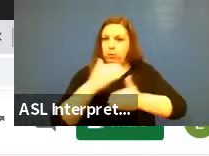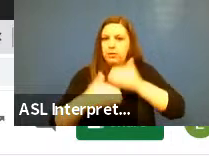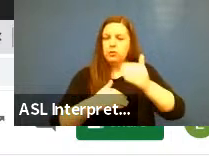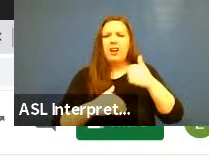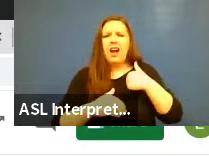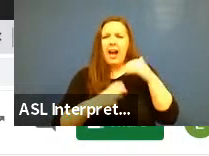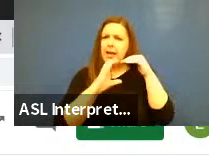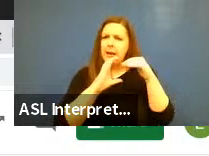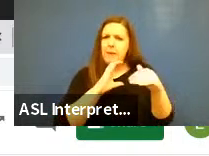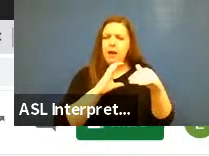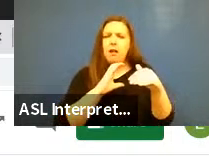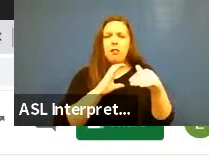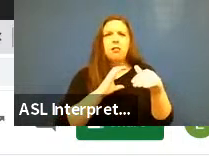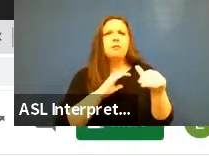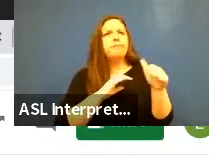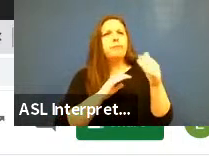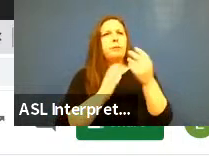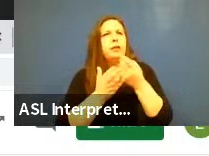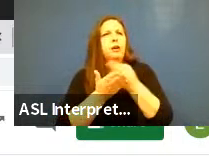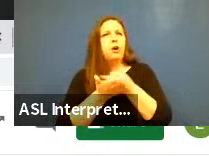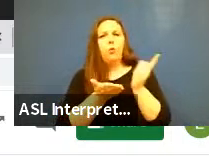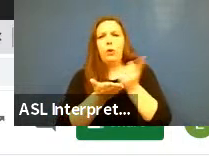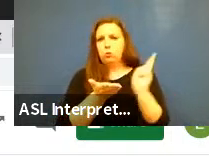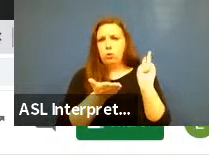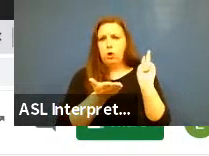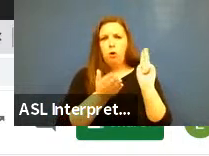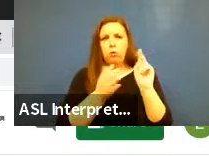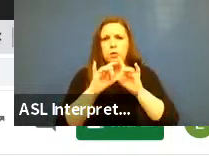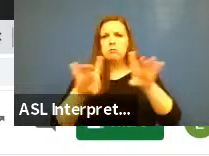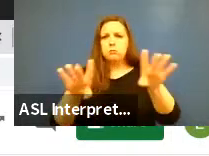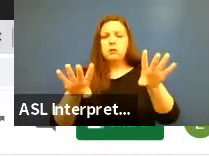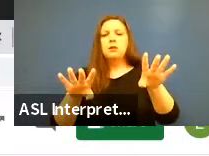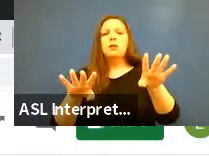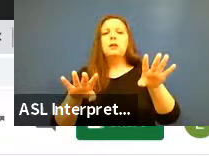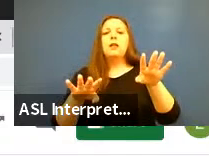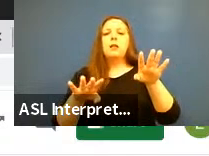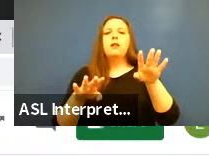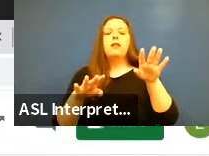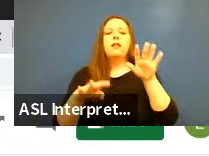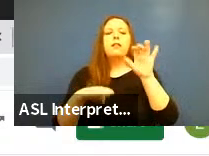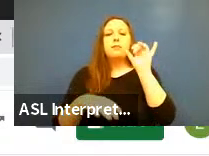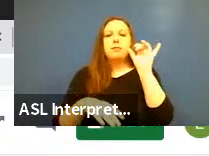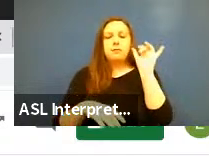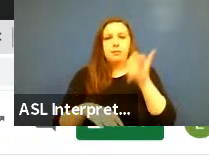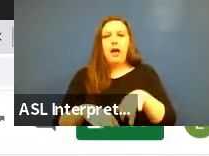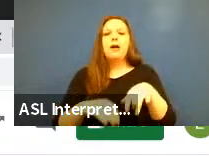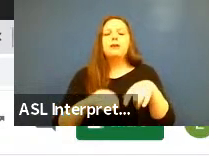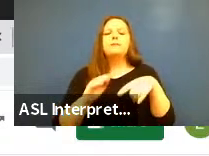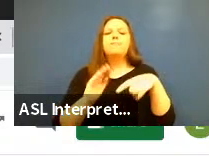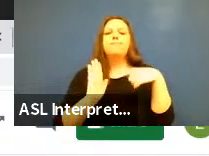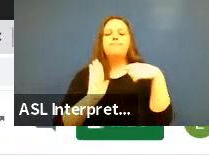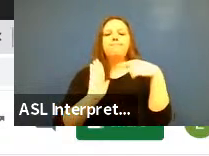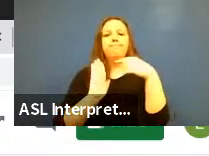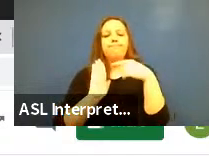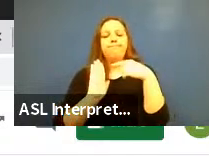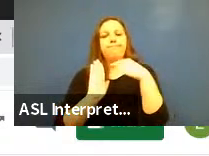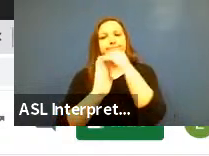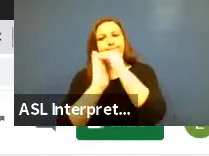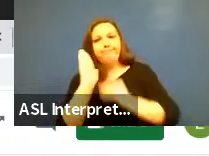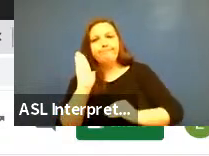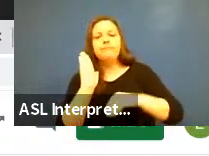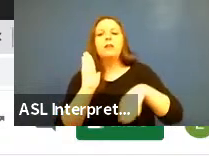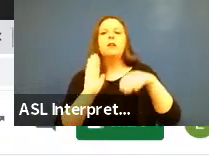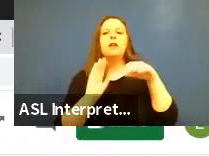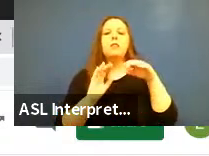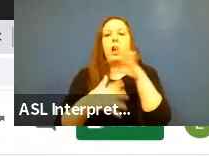maybe a week or two ago that sort of outlined the options as I understood them, working through